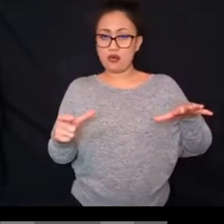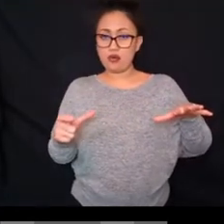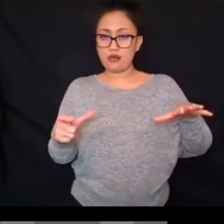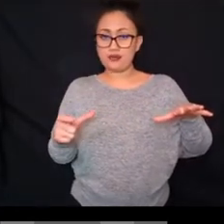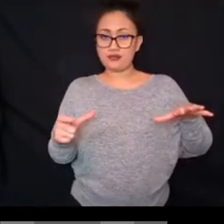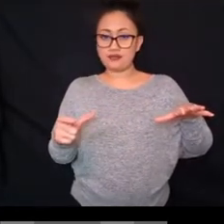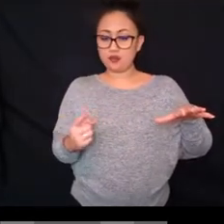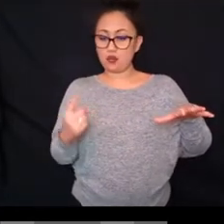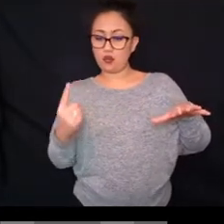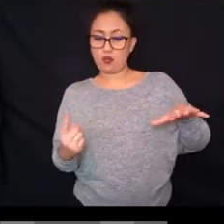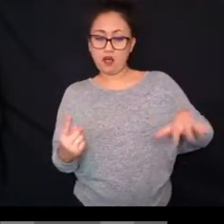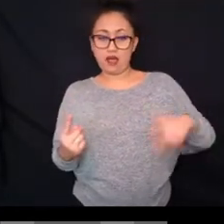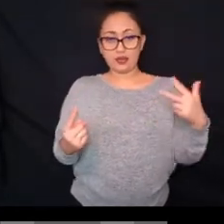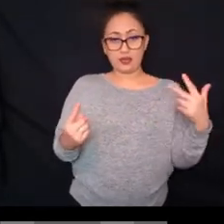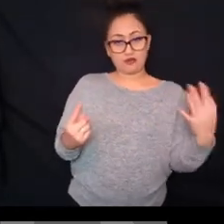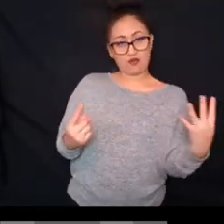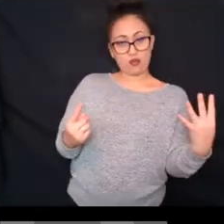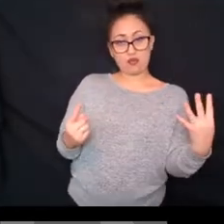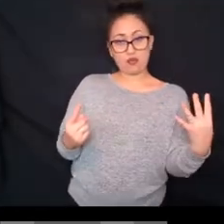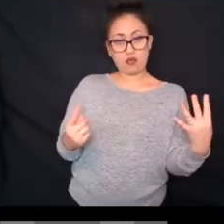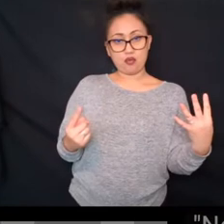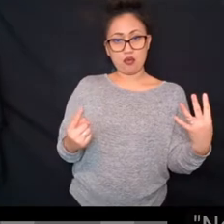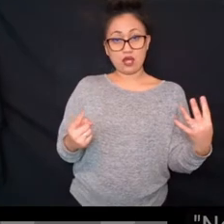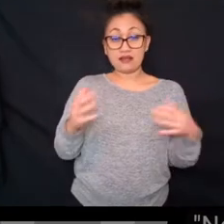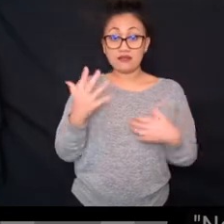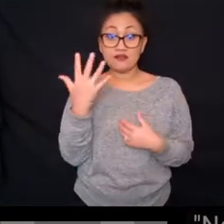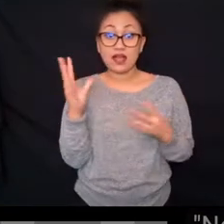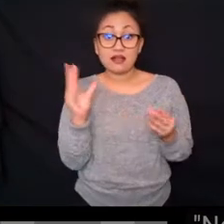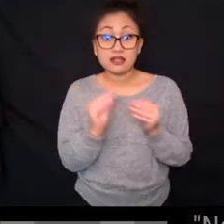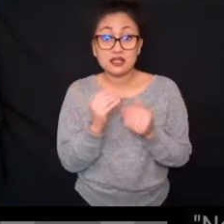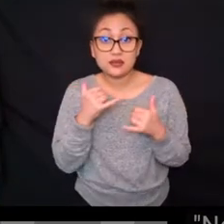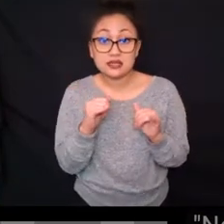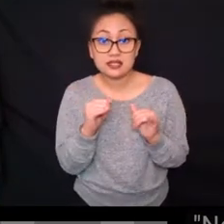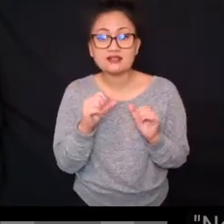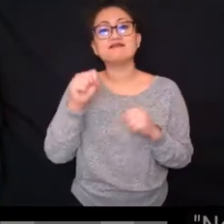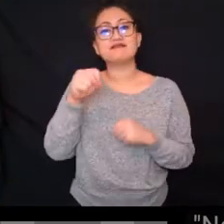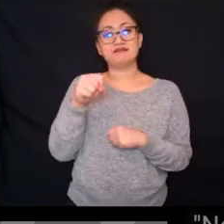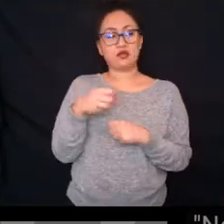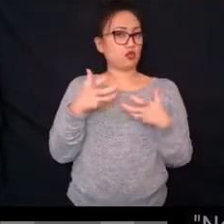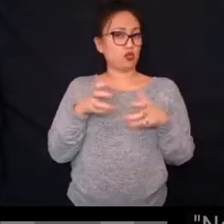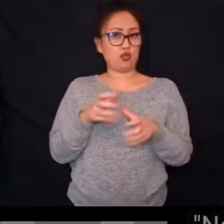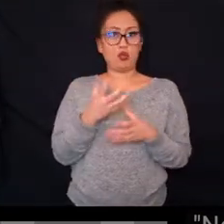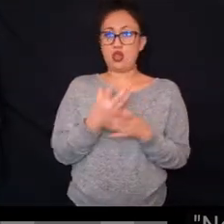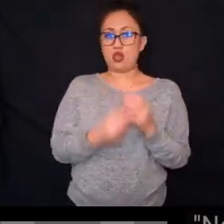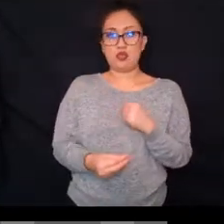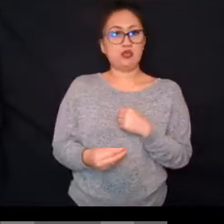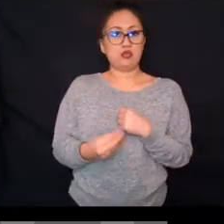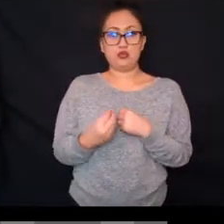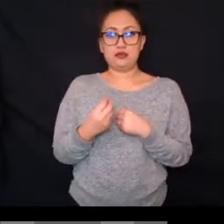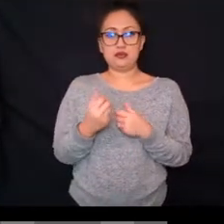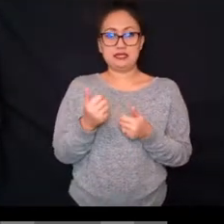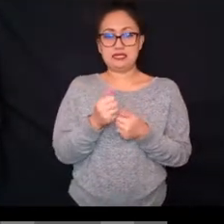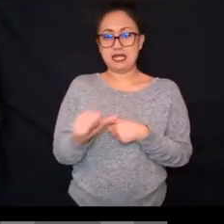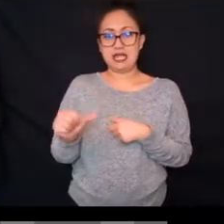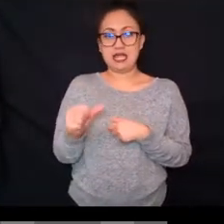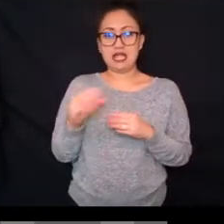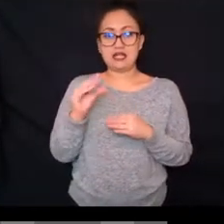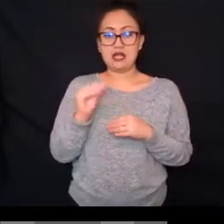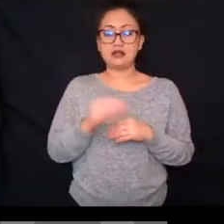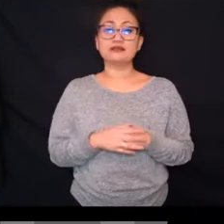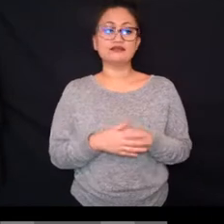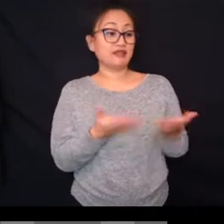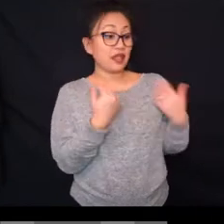don't want to lose one of Mama Duck's little ducklings. Now 4 little ducklings snuggled close in the nest. Come, little ducklings, Mama